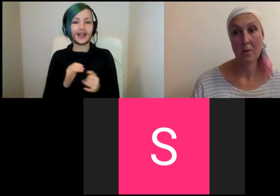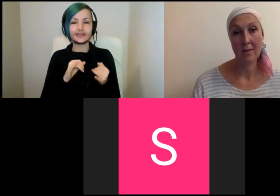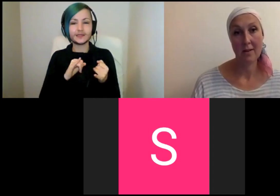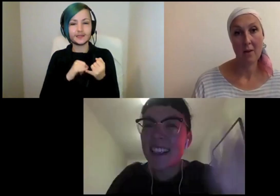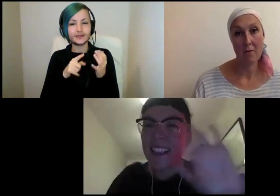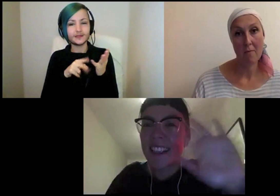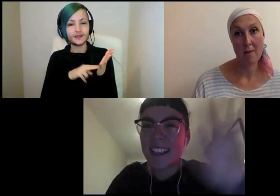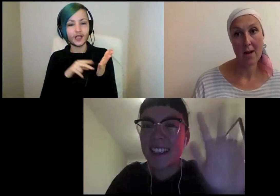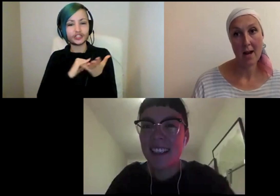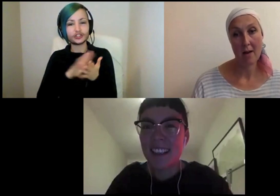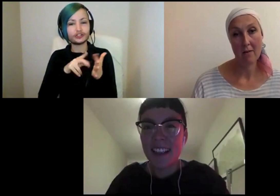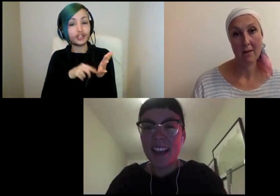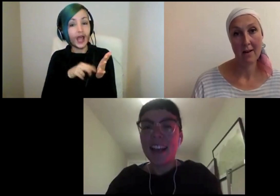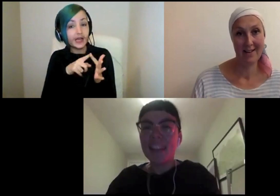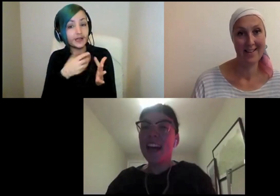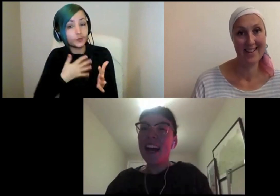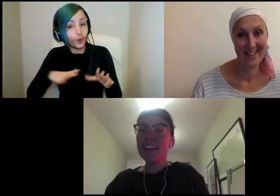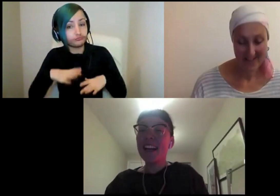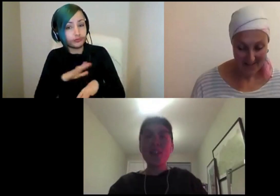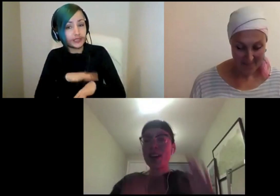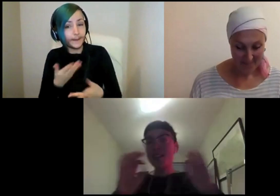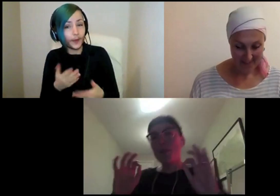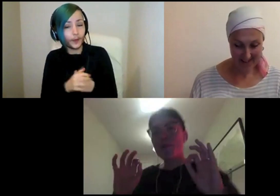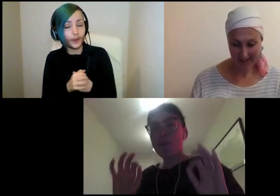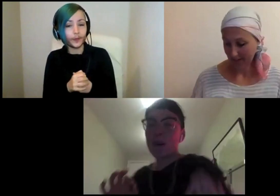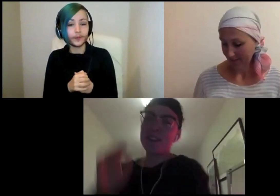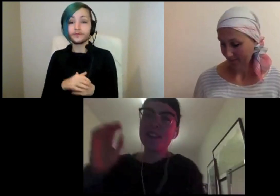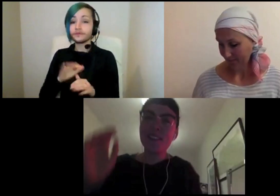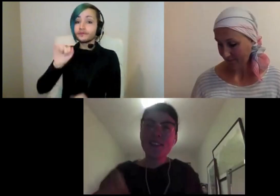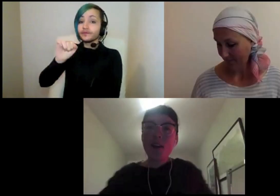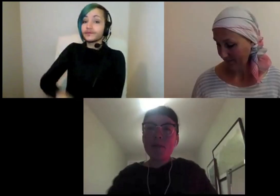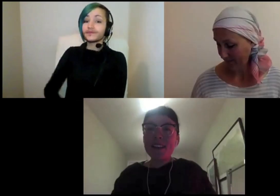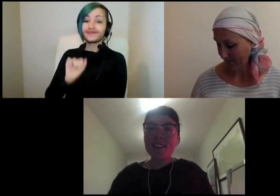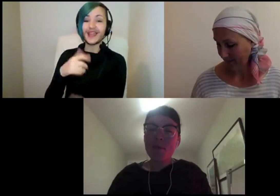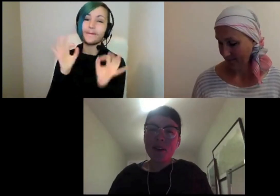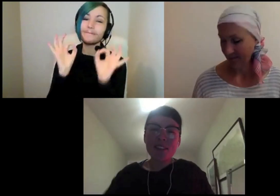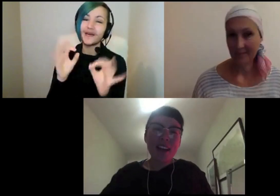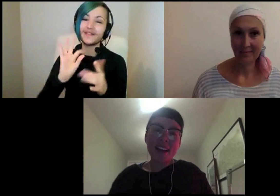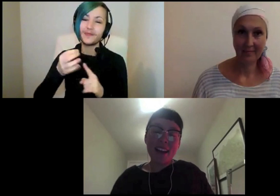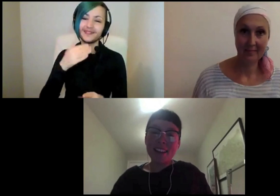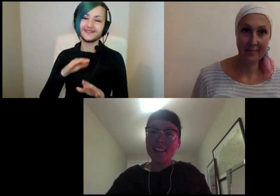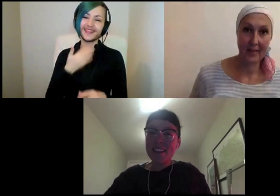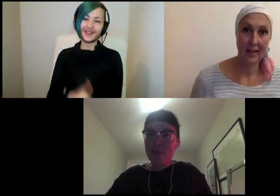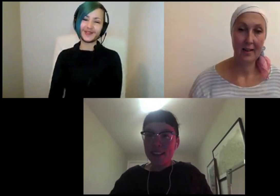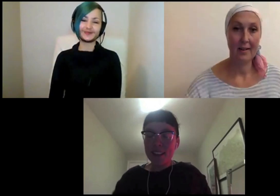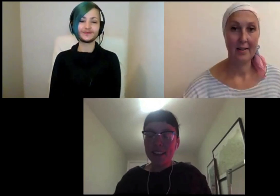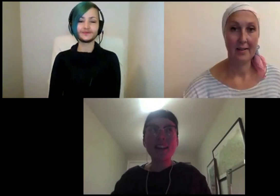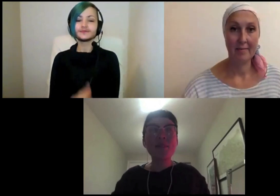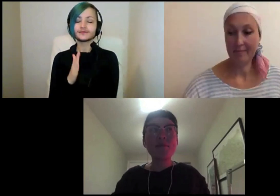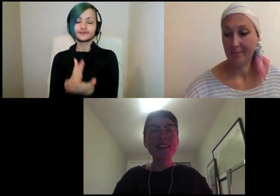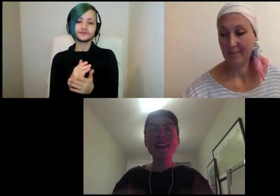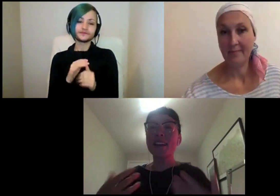you want us to go for a break now. Yeah, no, that's a perfect point to stop. Thanks so much. I can